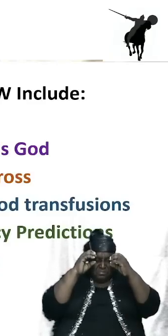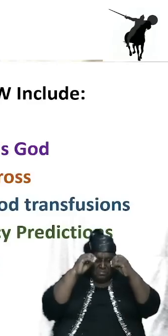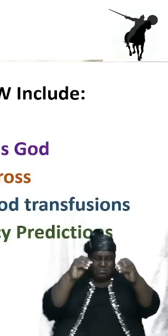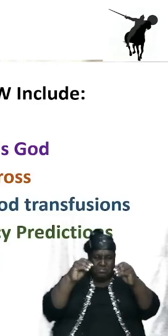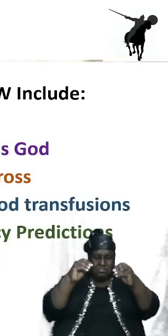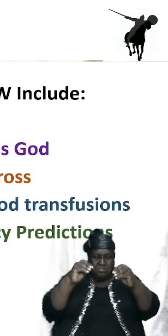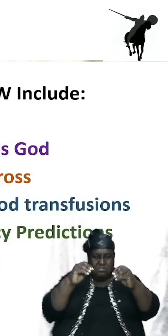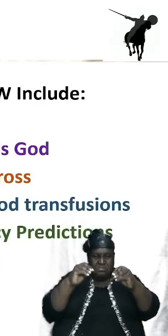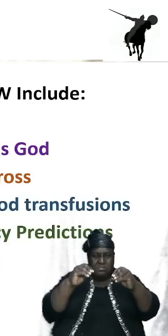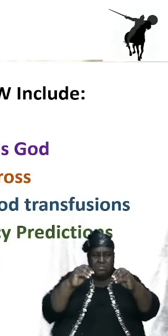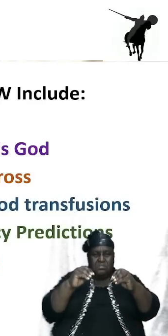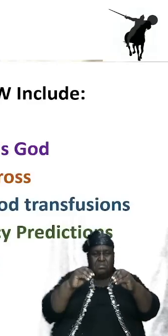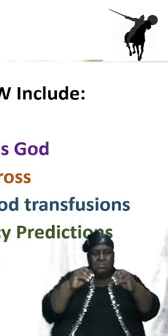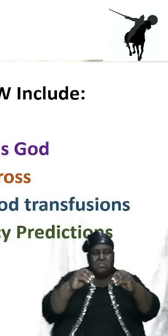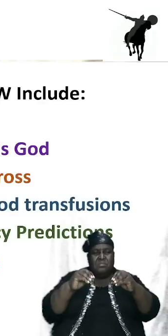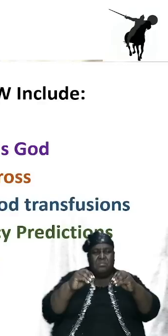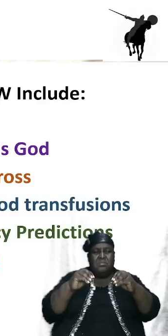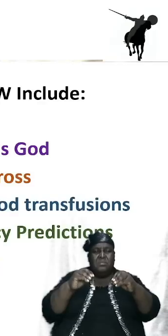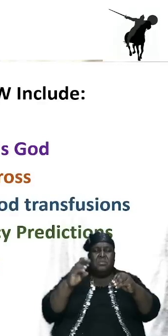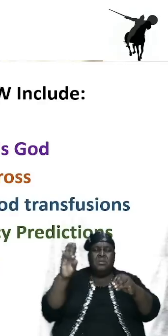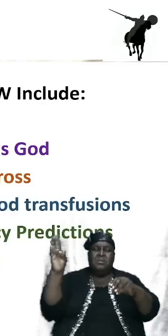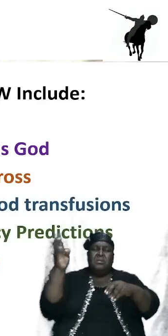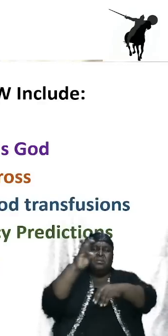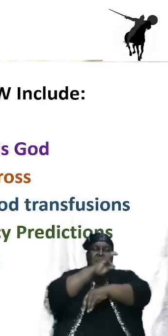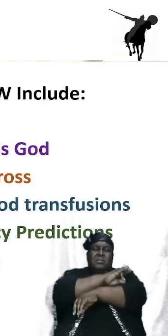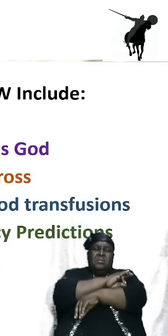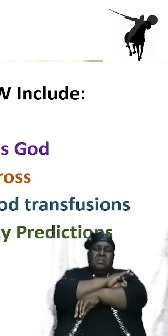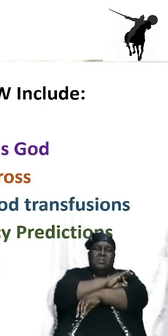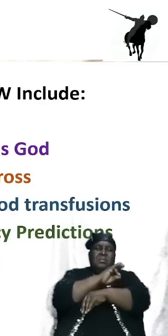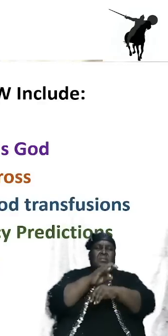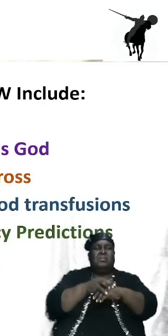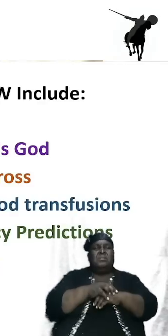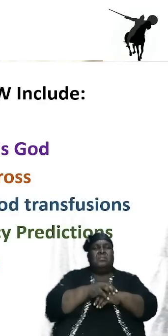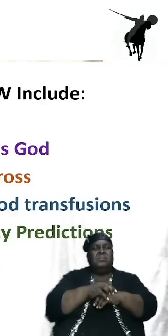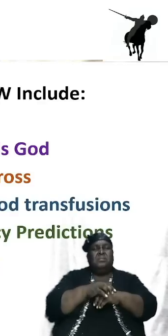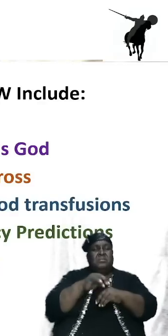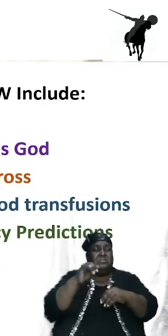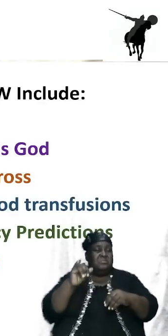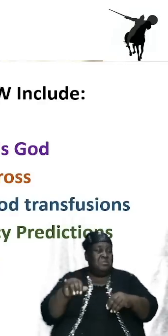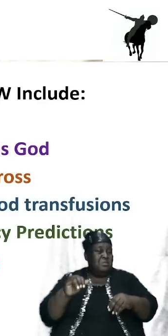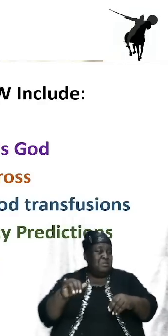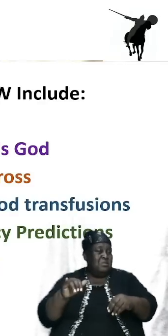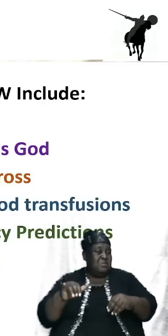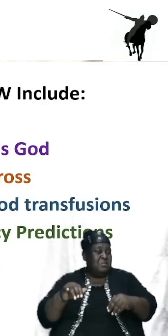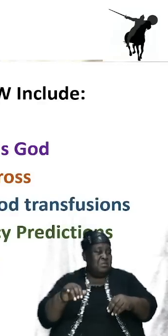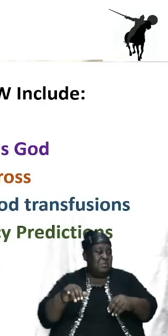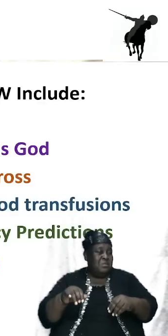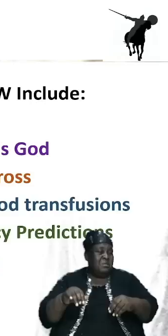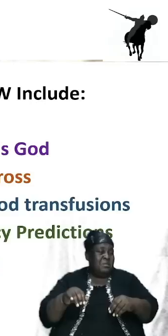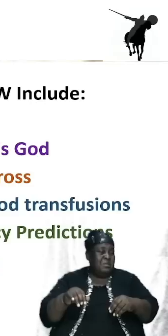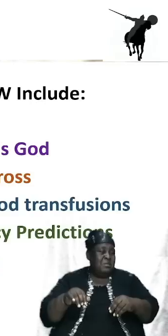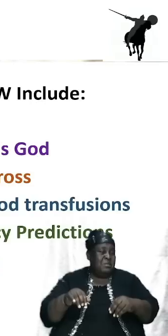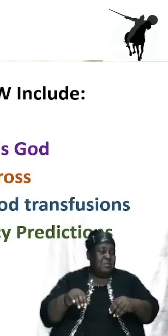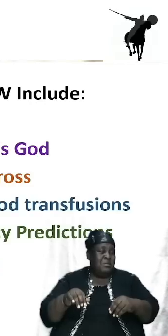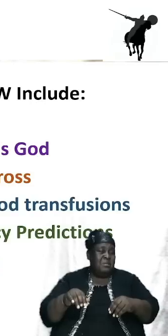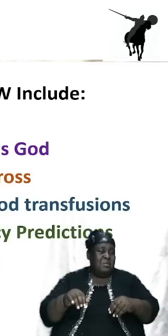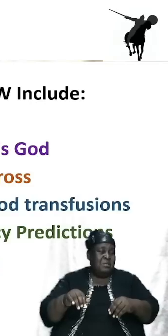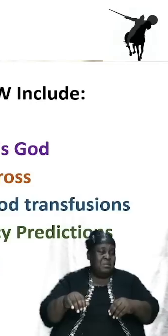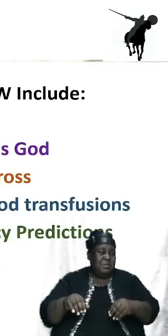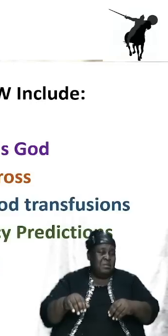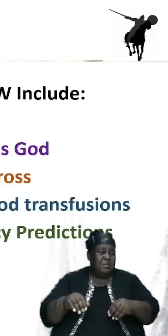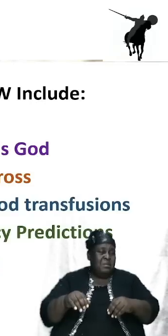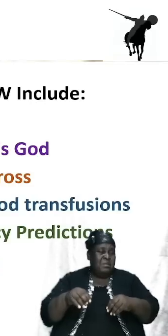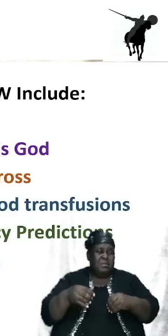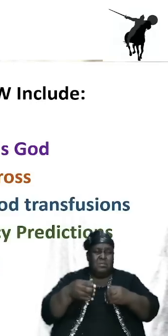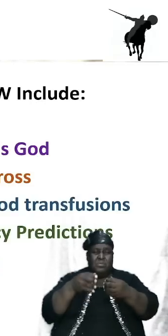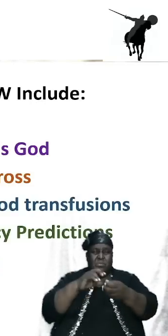the Adventist movement eventually. But he still emphasized the imminent return of Jesus Christ.